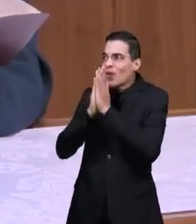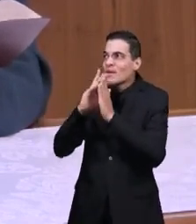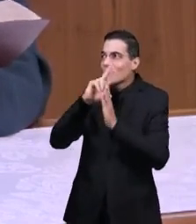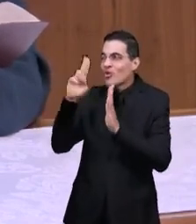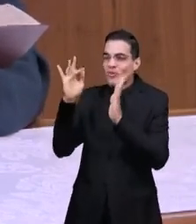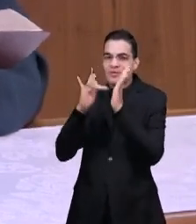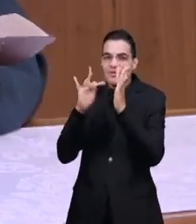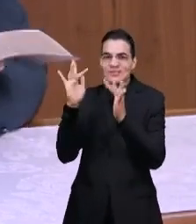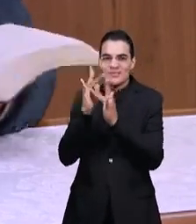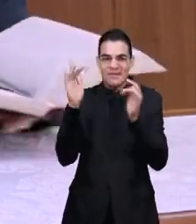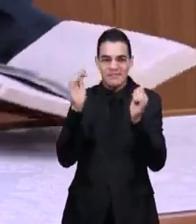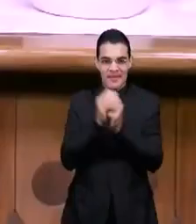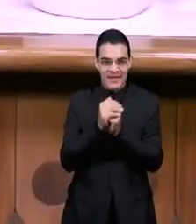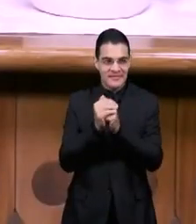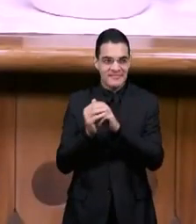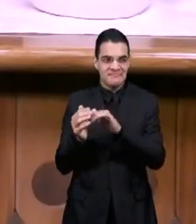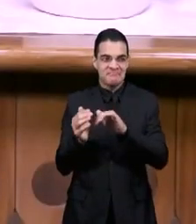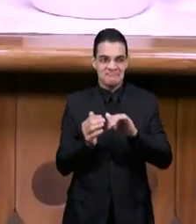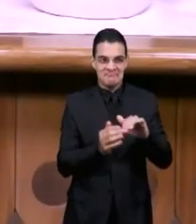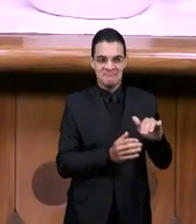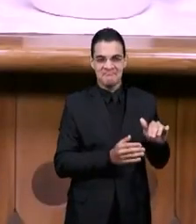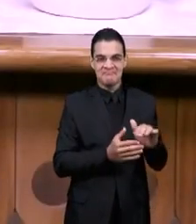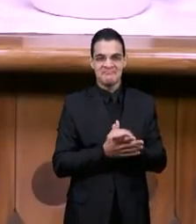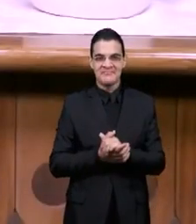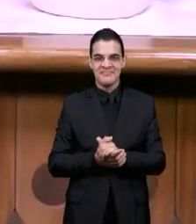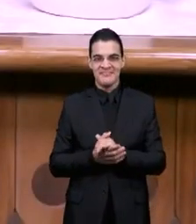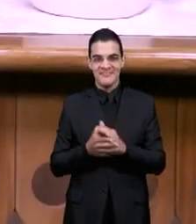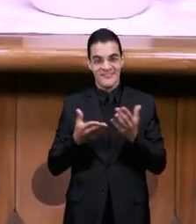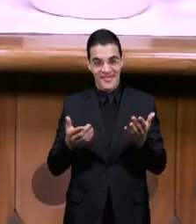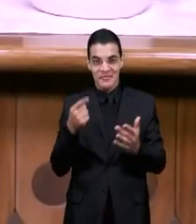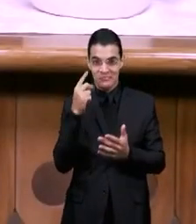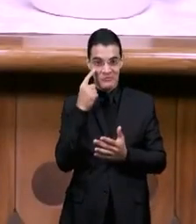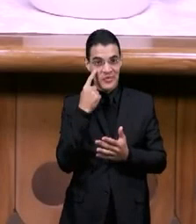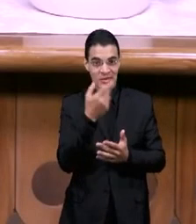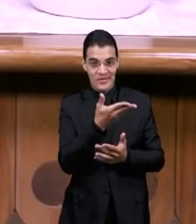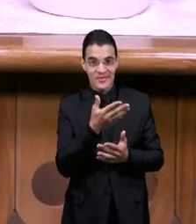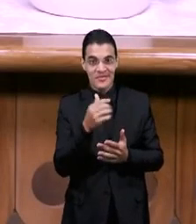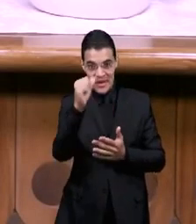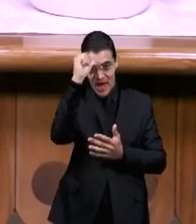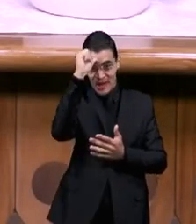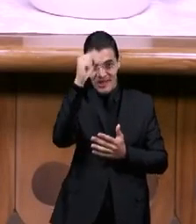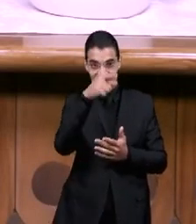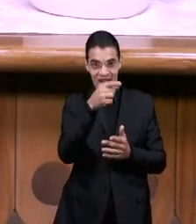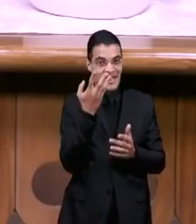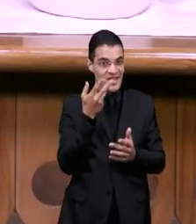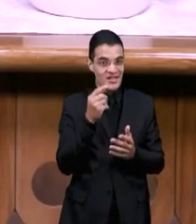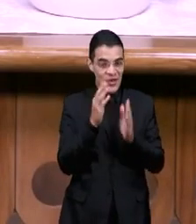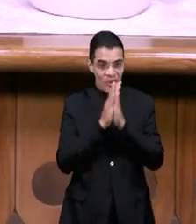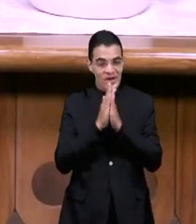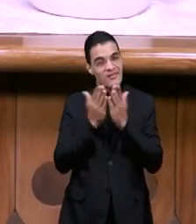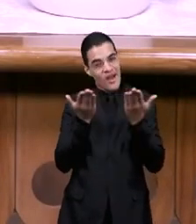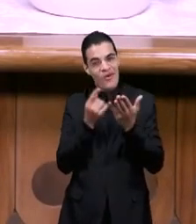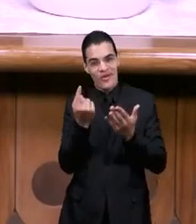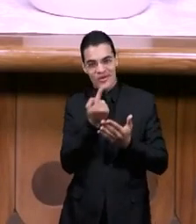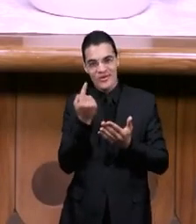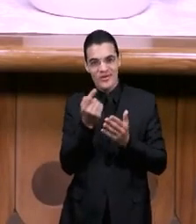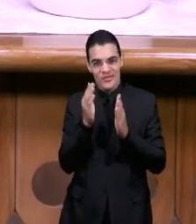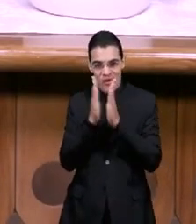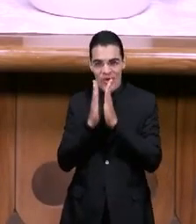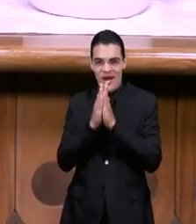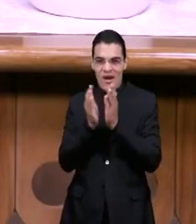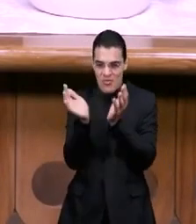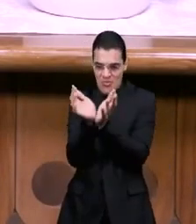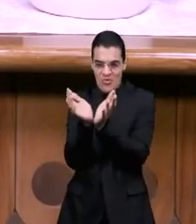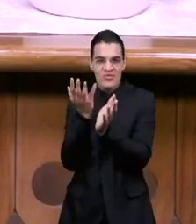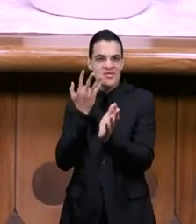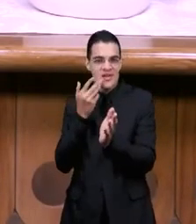name. Amen. Very good. Our children in India. And we are going to now pray for our children, intermediates,